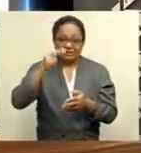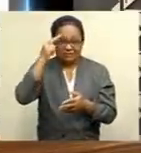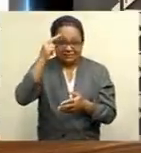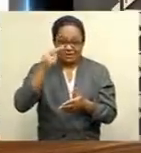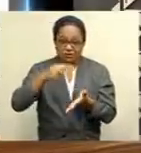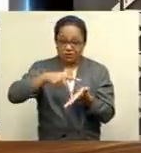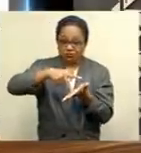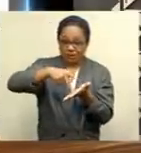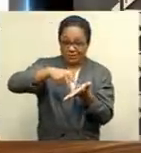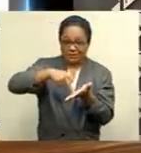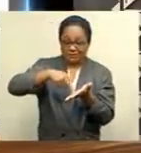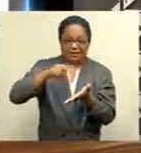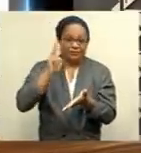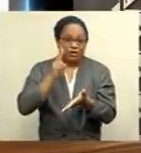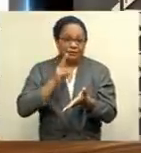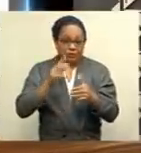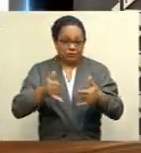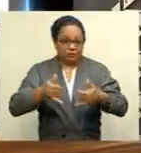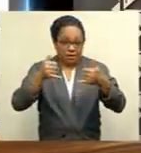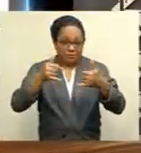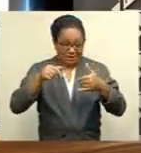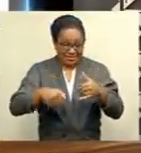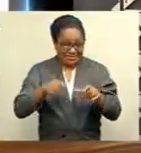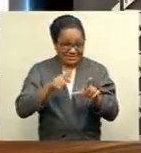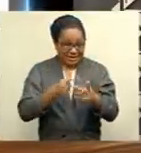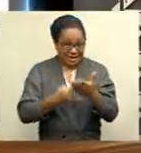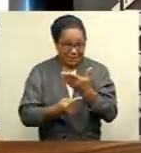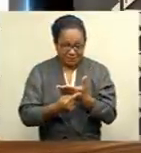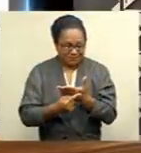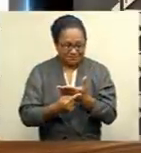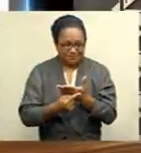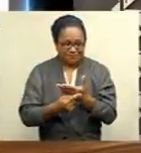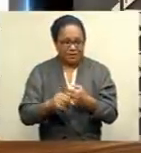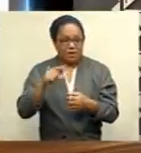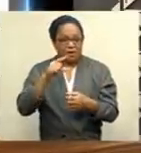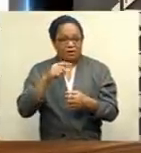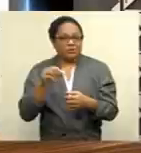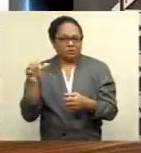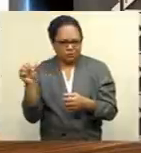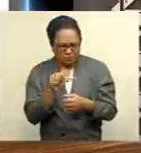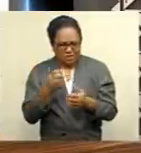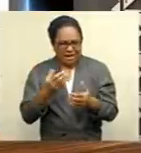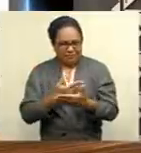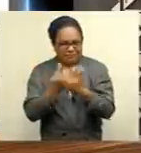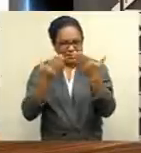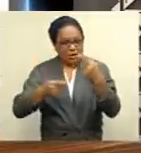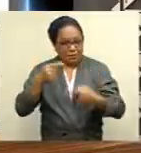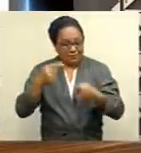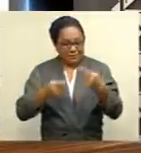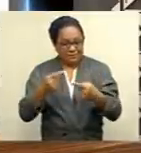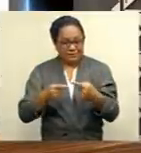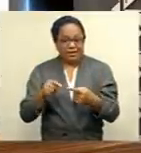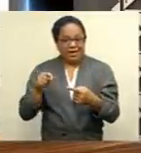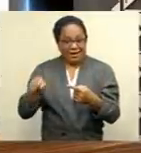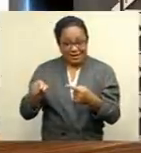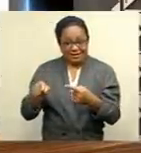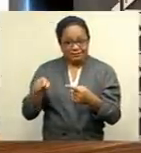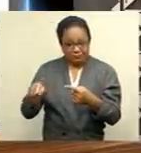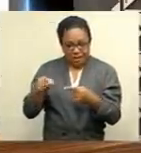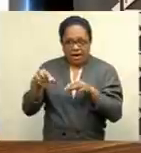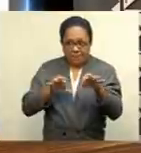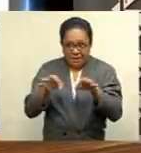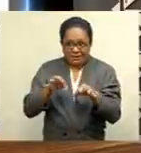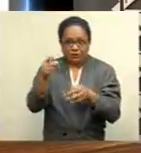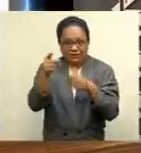League Vodafone Cup will not take place this year. What was supposed to be a big year for the competition, with plans to invite teams from around the